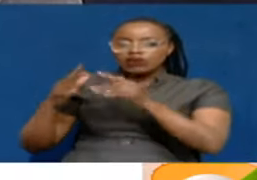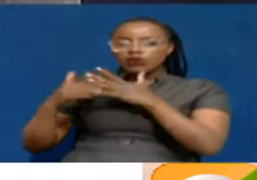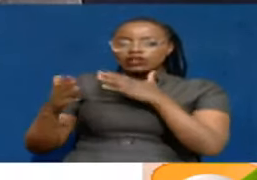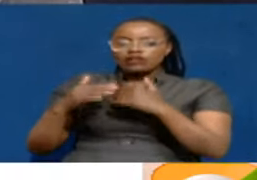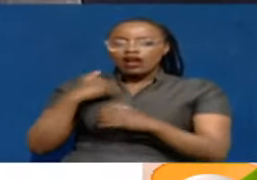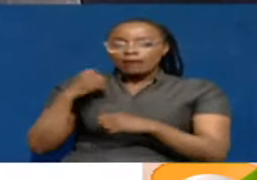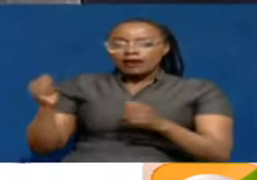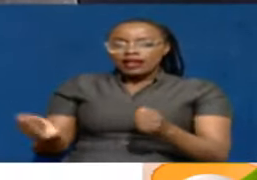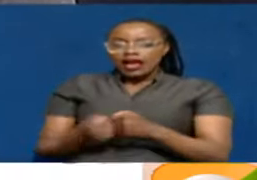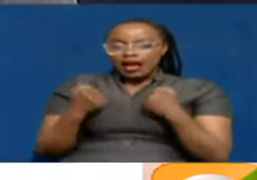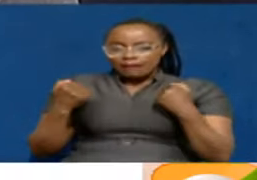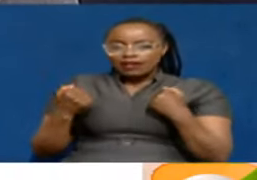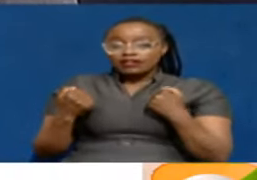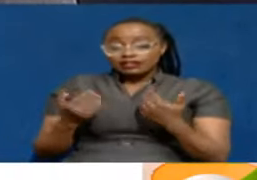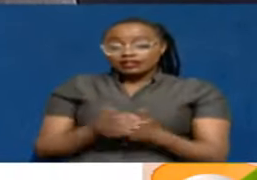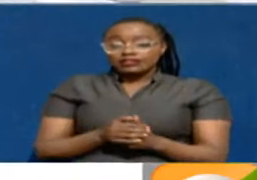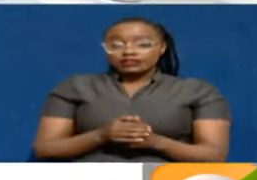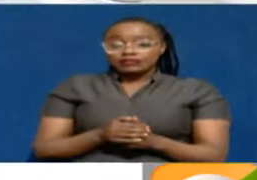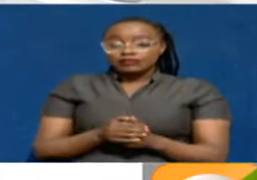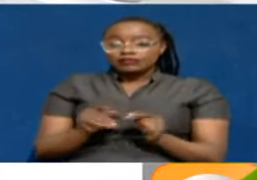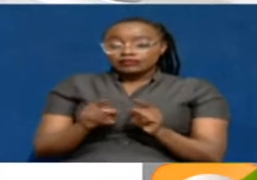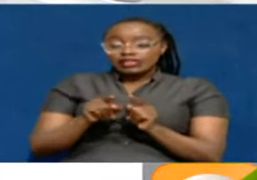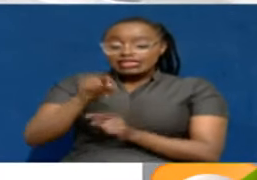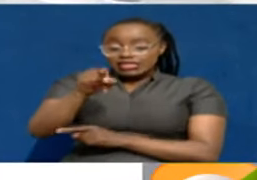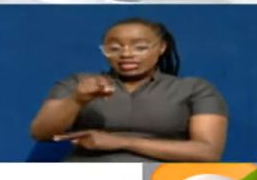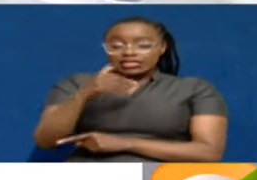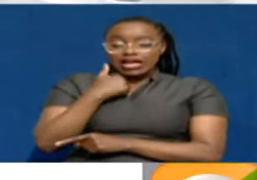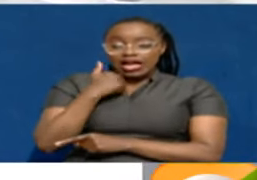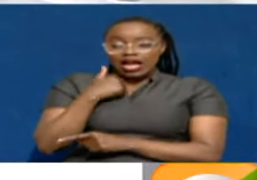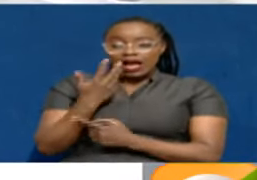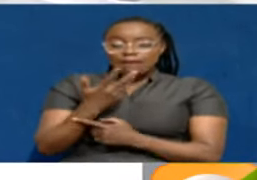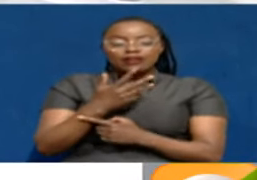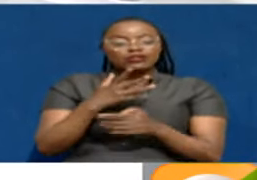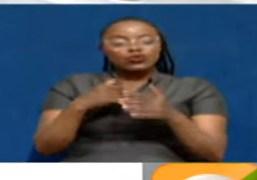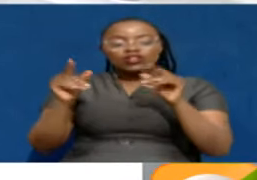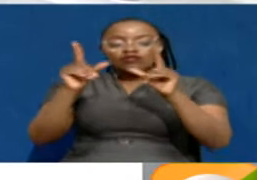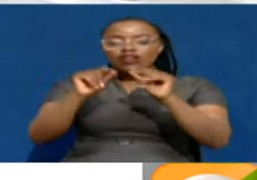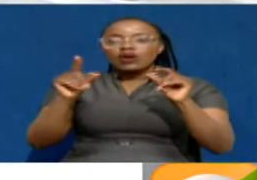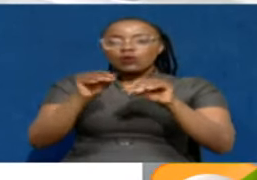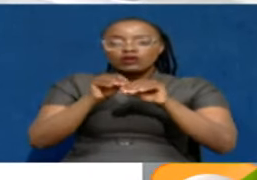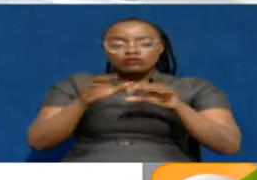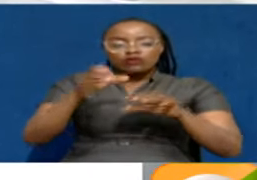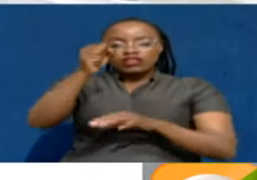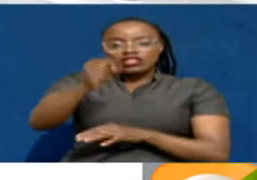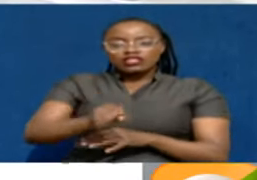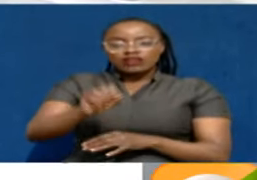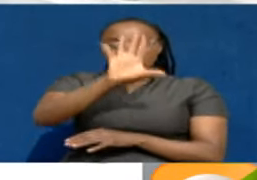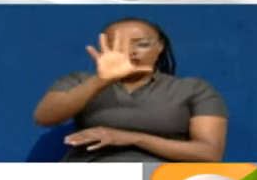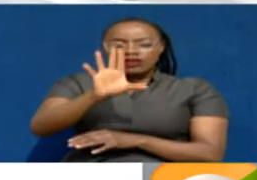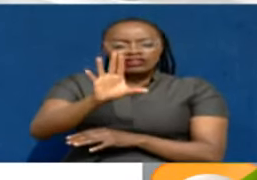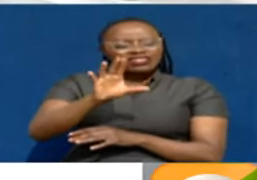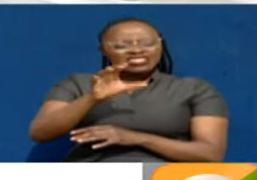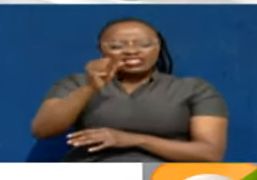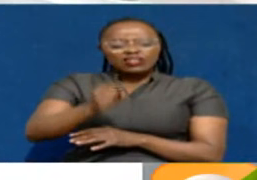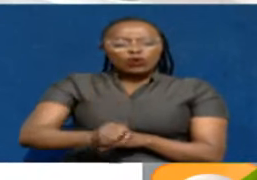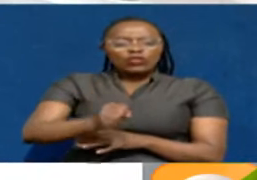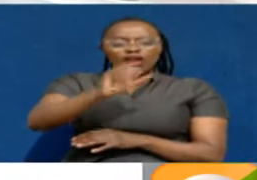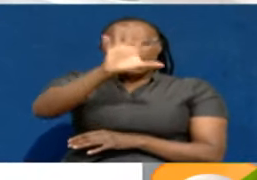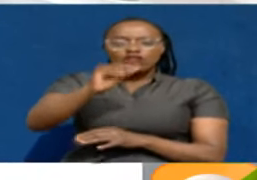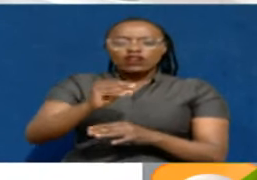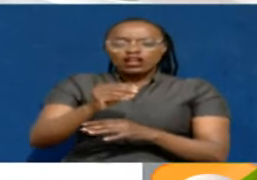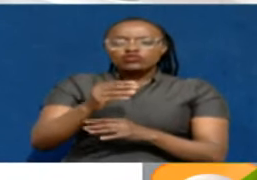been called state capture. Yes. And that's been sort of the trending word in South Africa. And, you know, just to pick up from